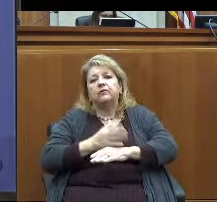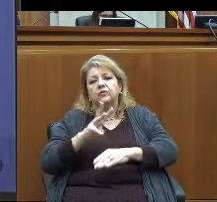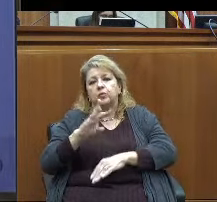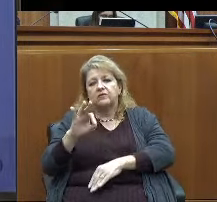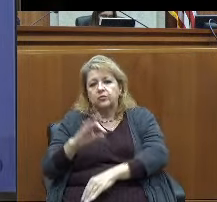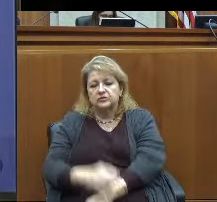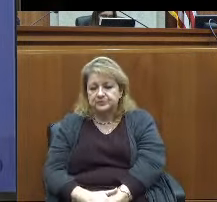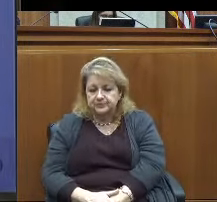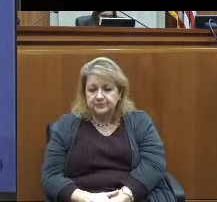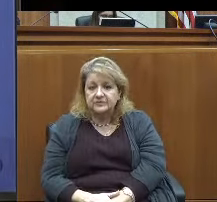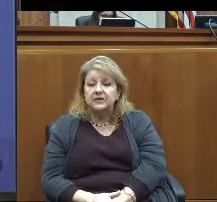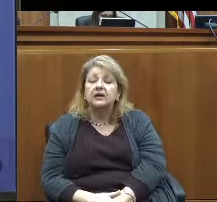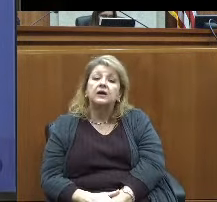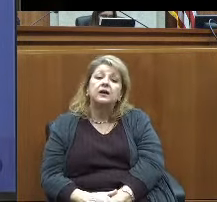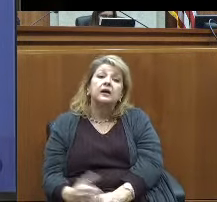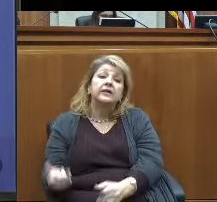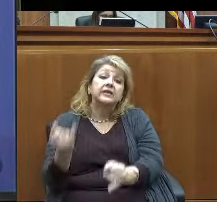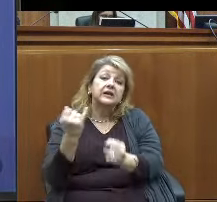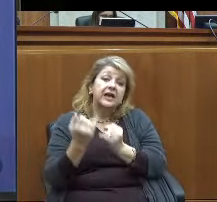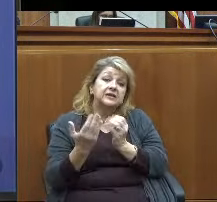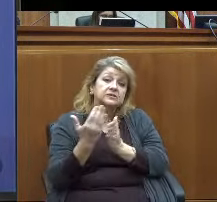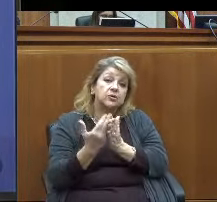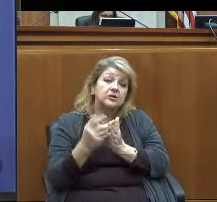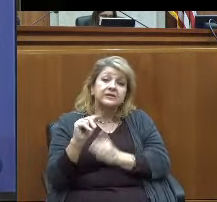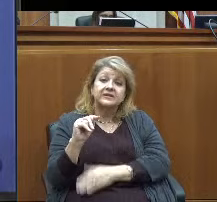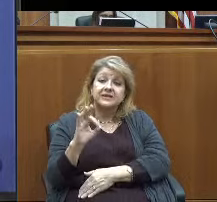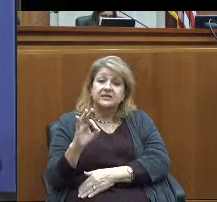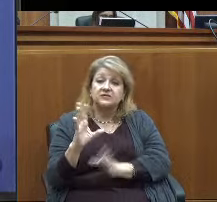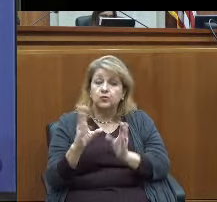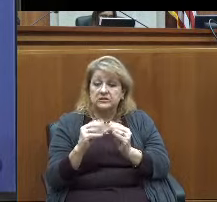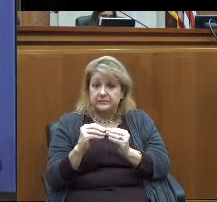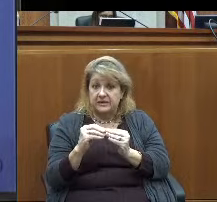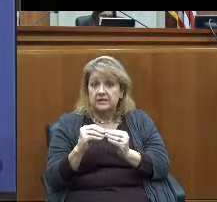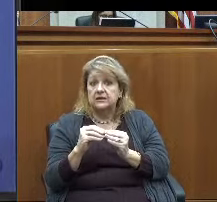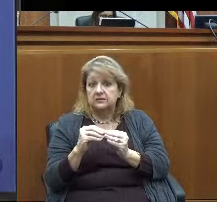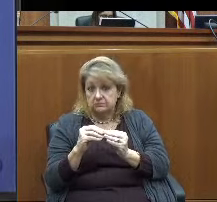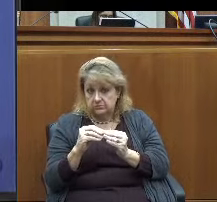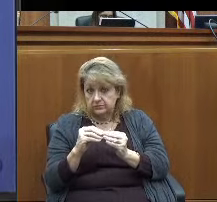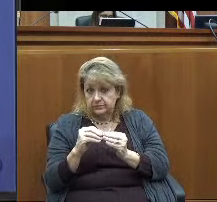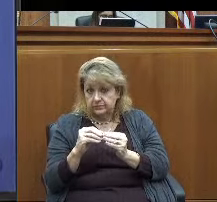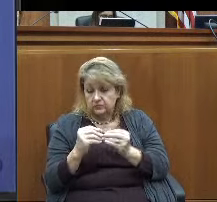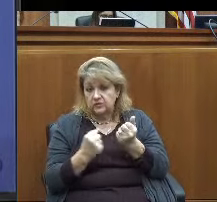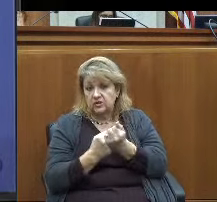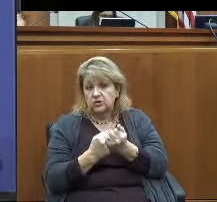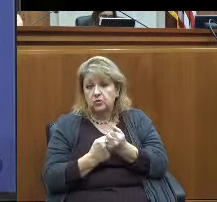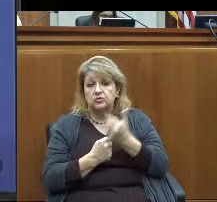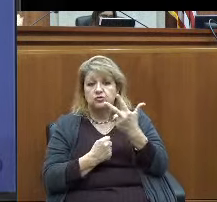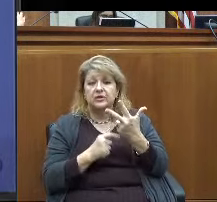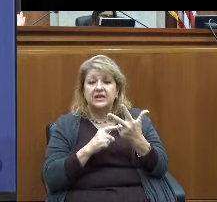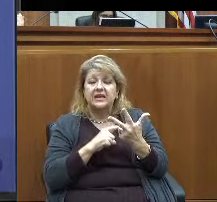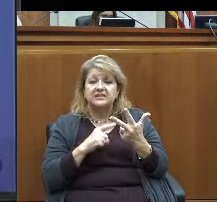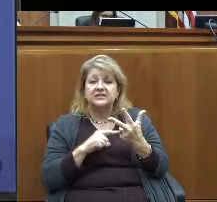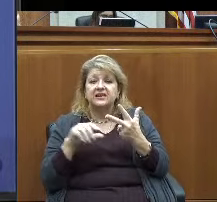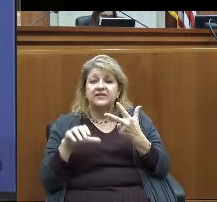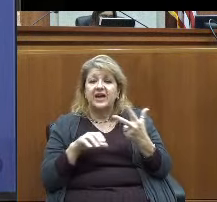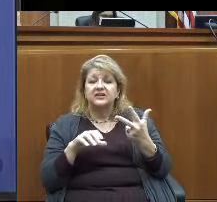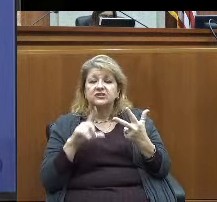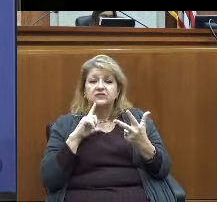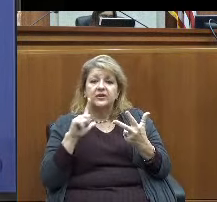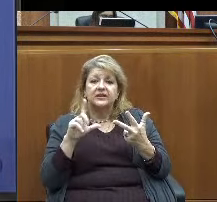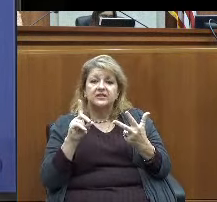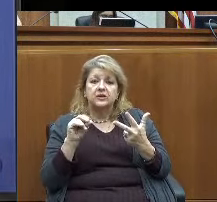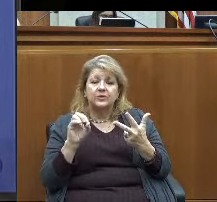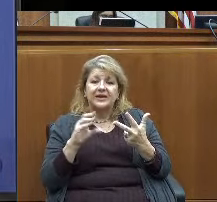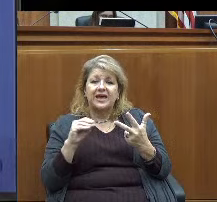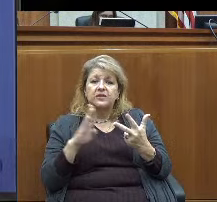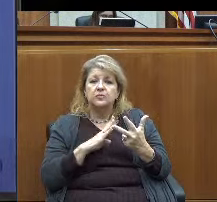And then lastly, the last task force meeting endorsed 3 legislative actions for LDOE